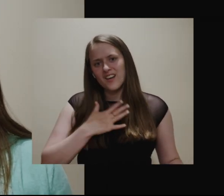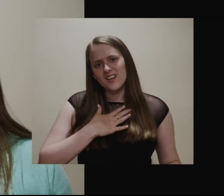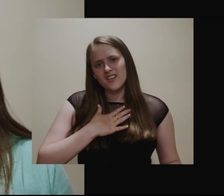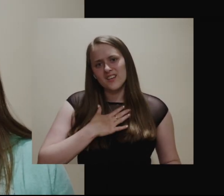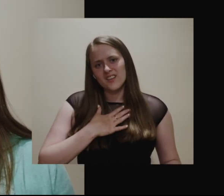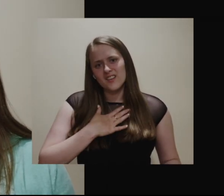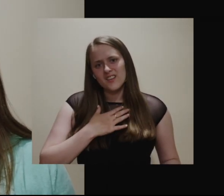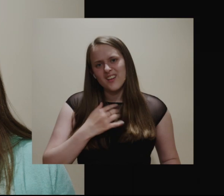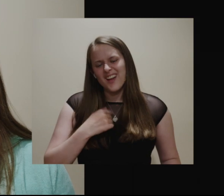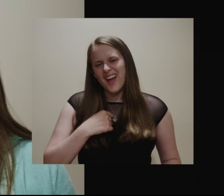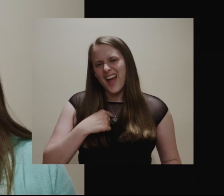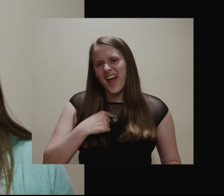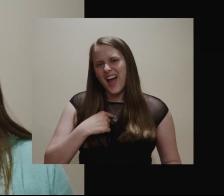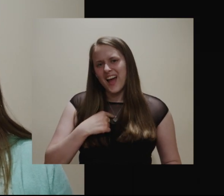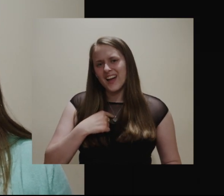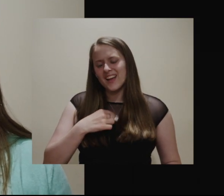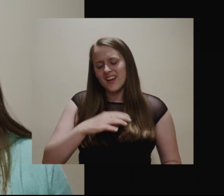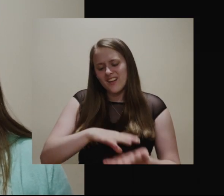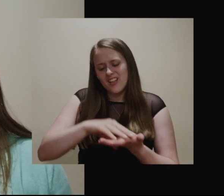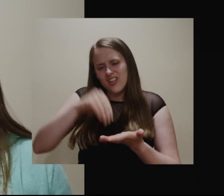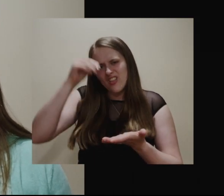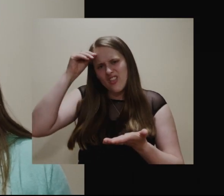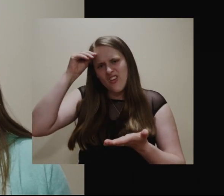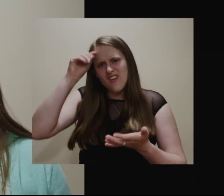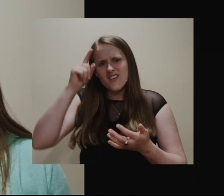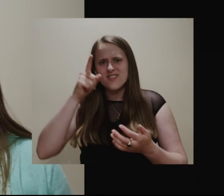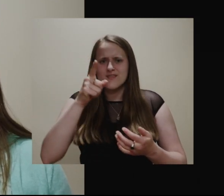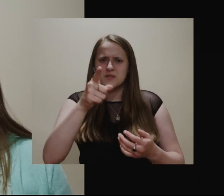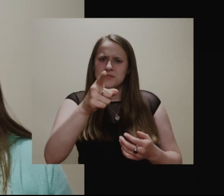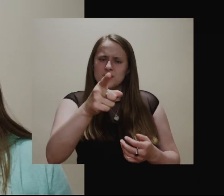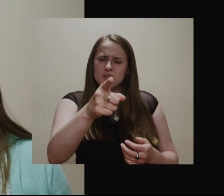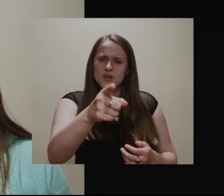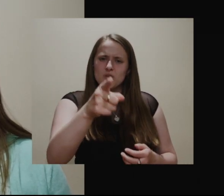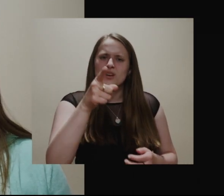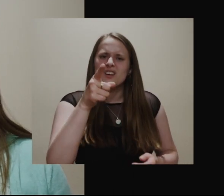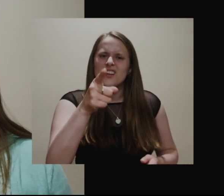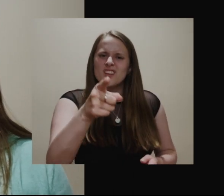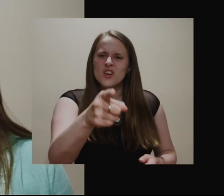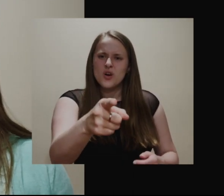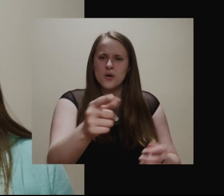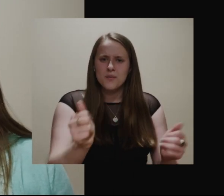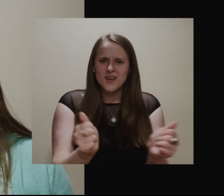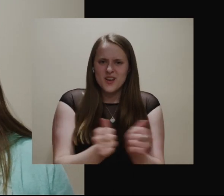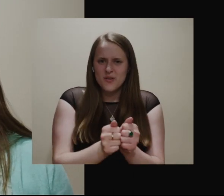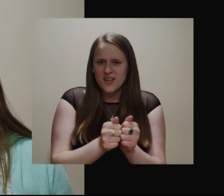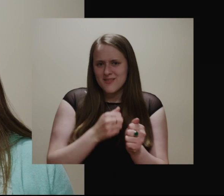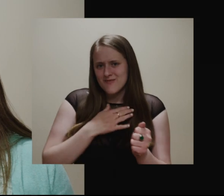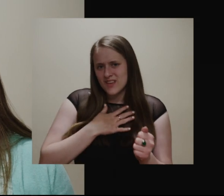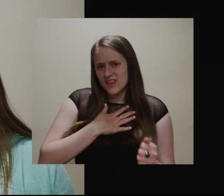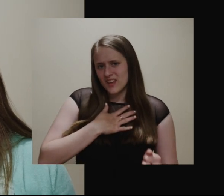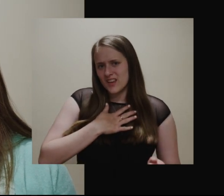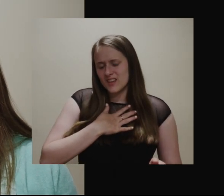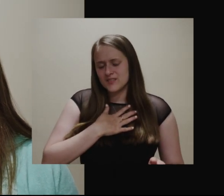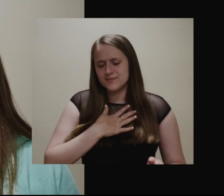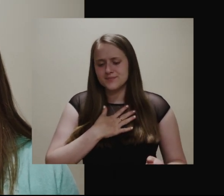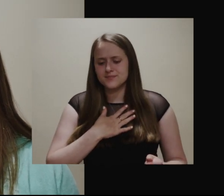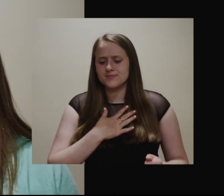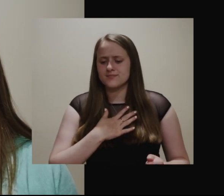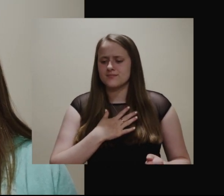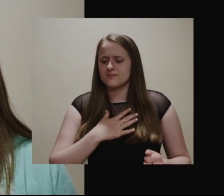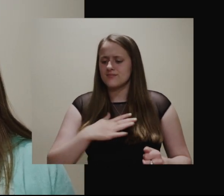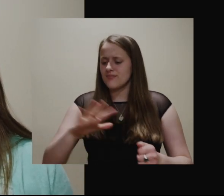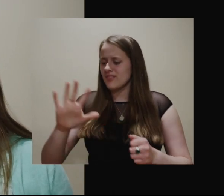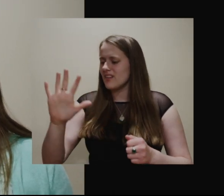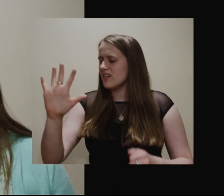me Is made of what I learned from you You'll be with me